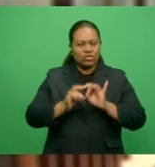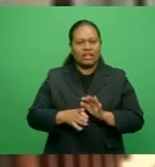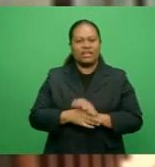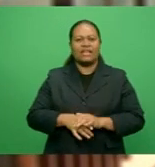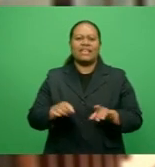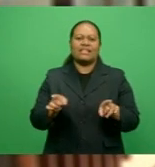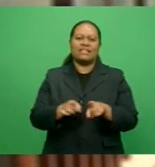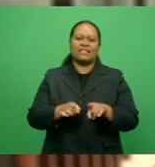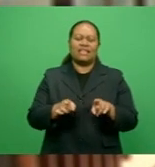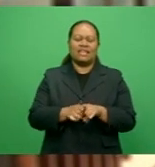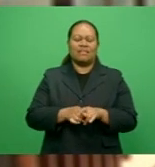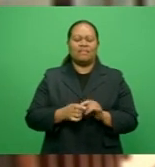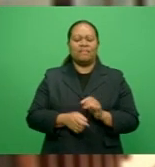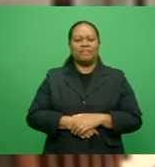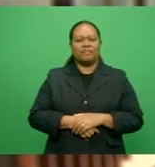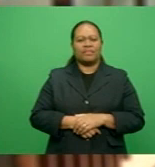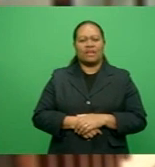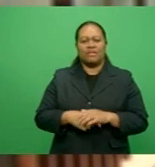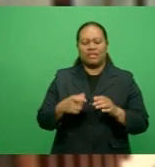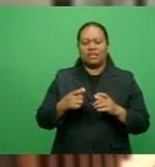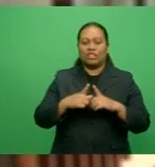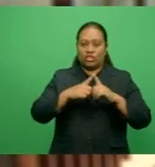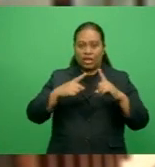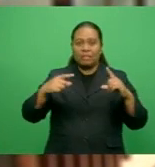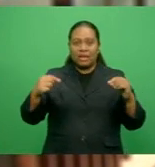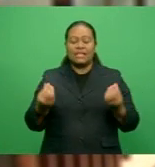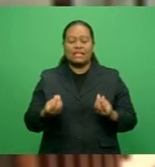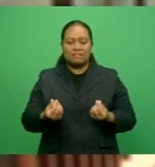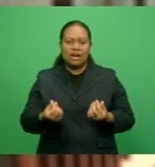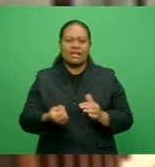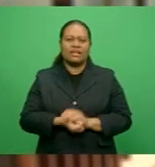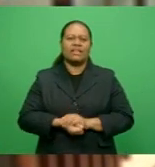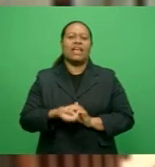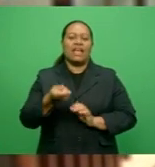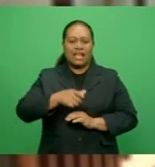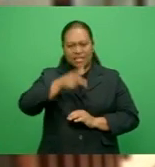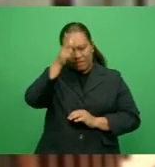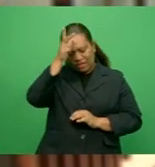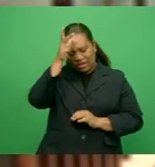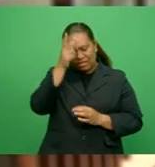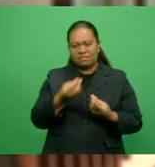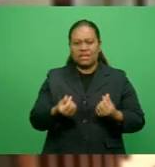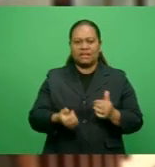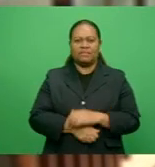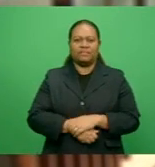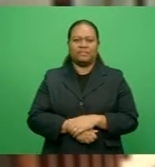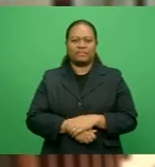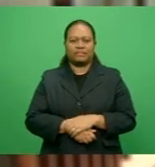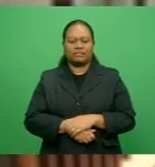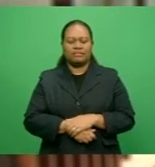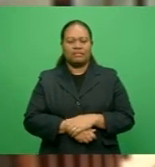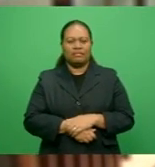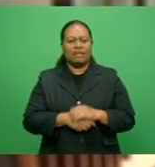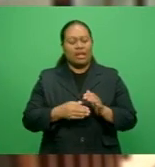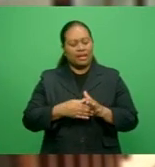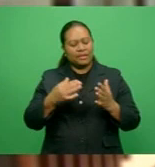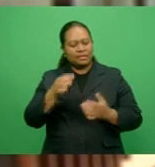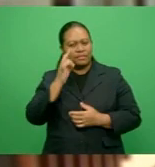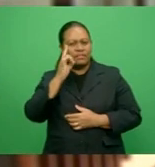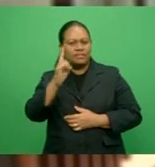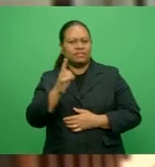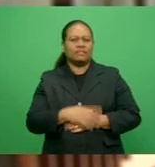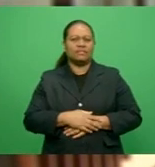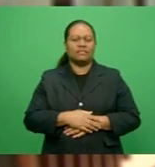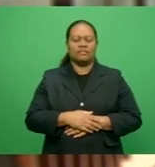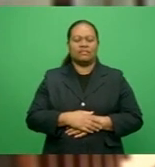gains against the safe haven currencies of the Japanese yen and Swiss franc. Investors are bracing for an extended period